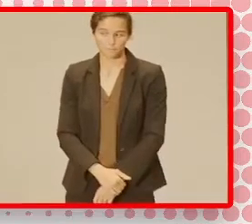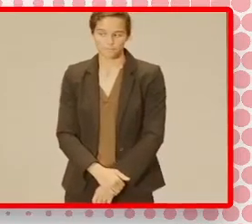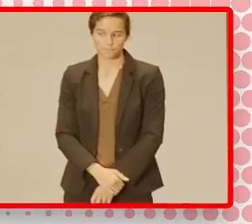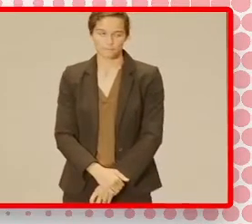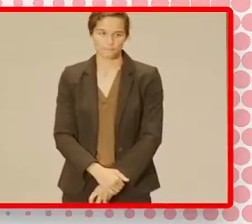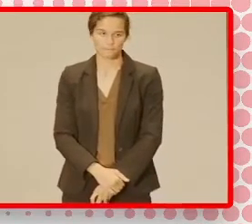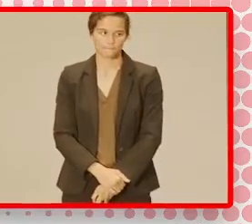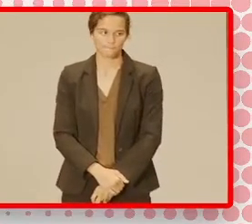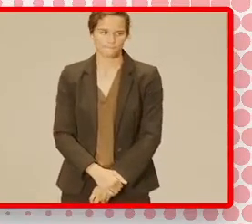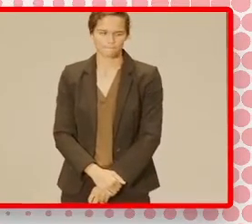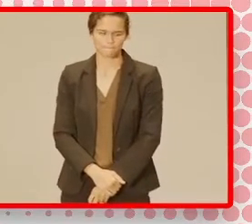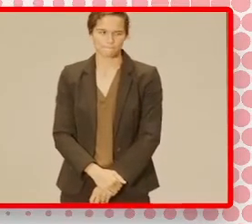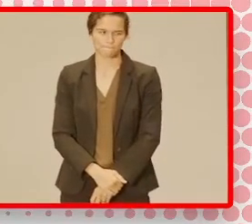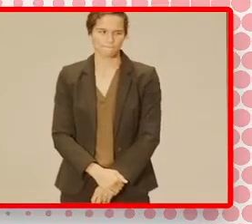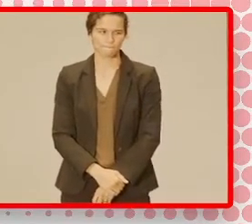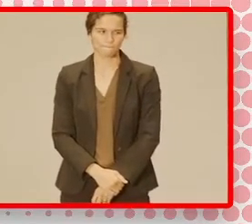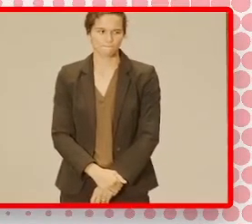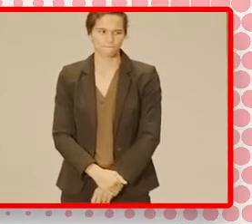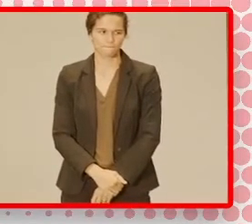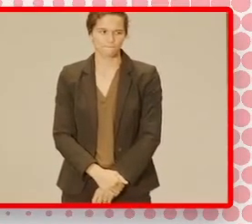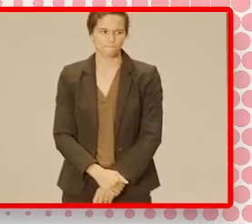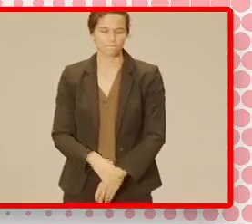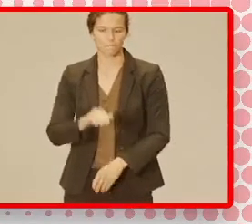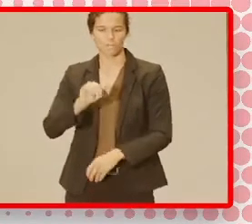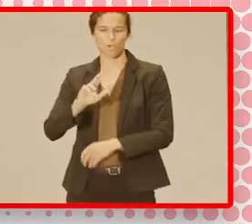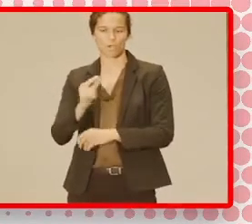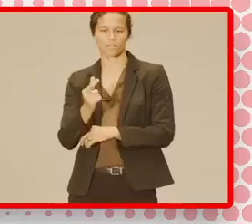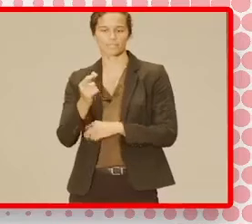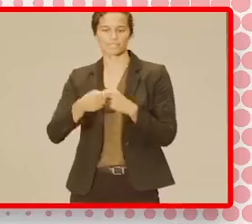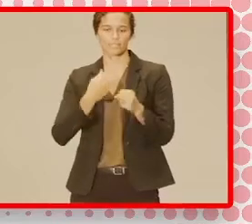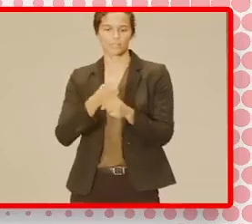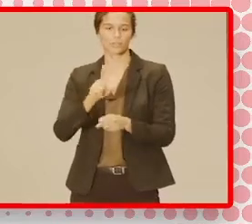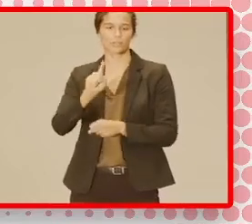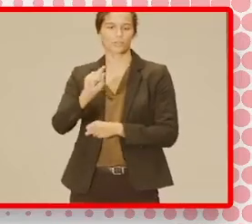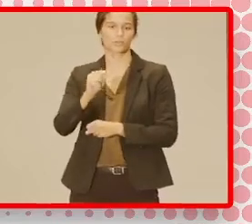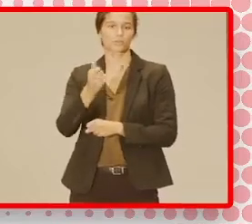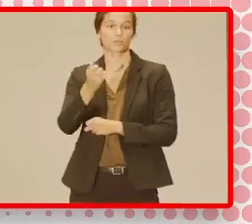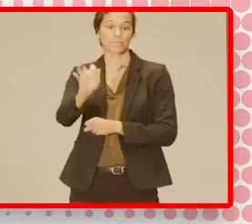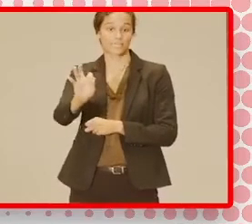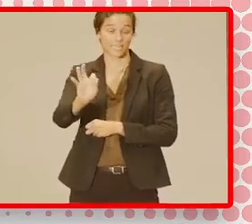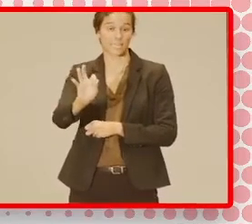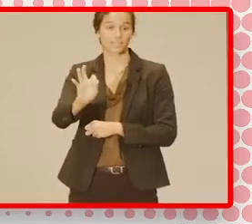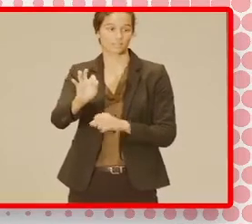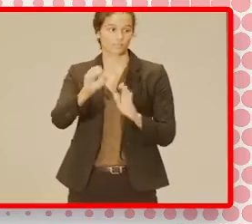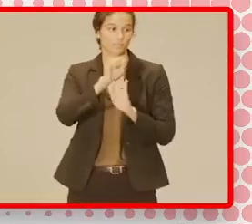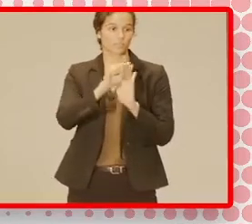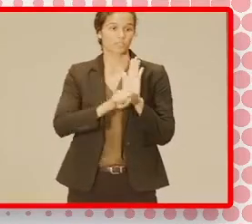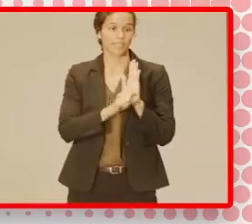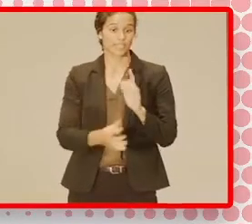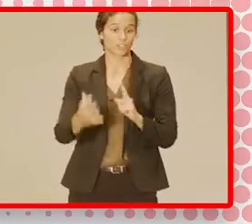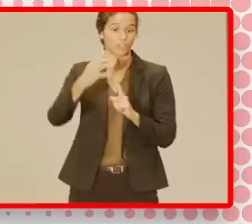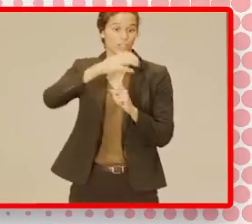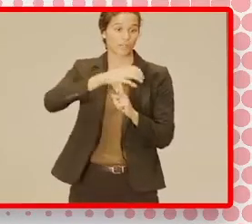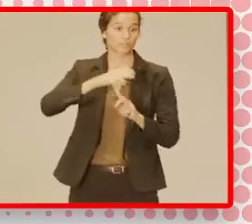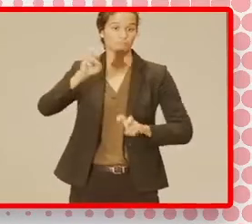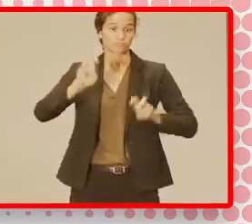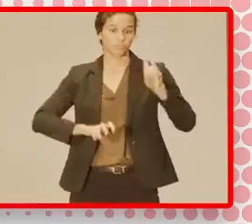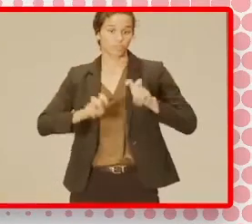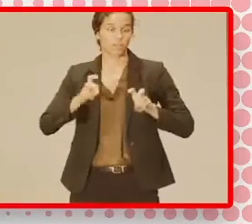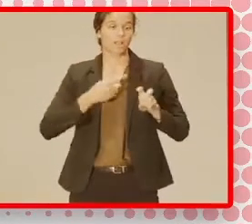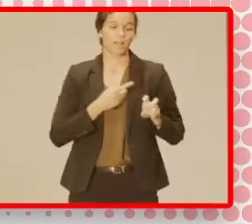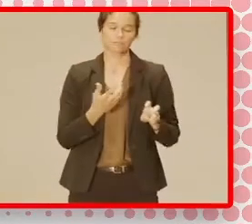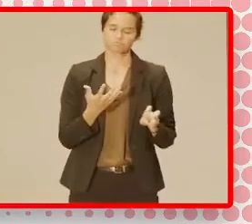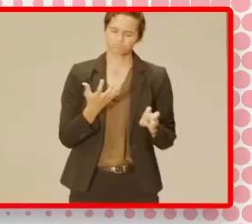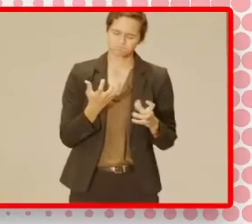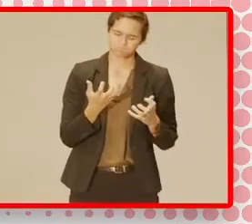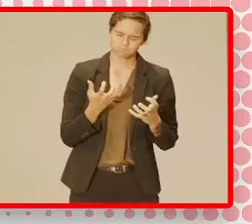August 2019 State Championship I really wanted to win,